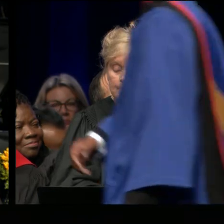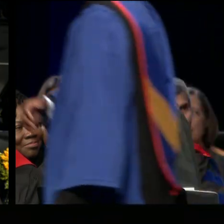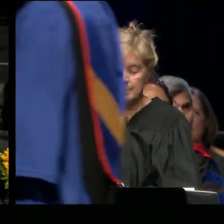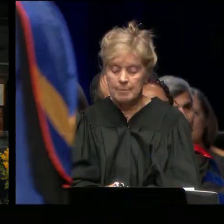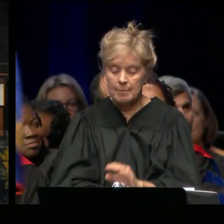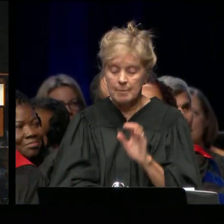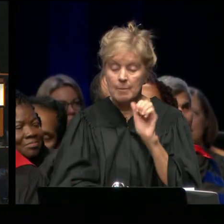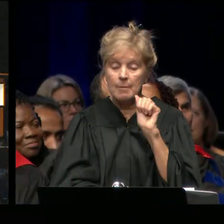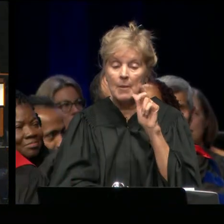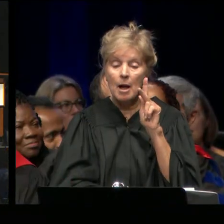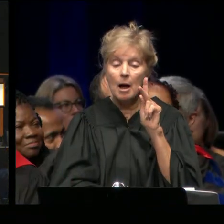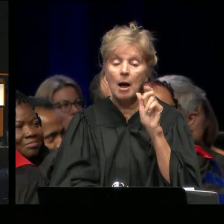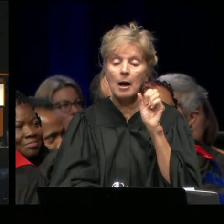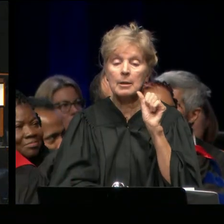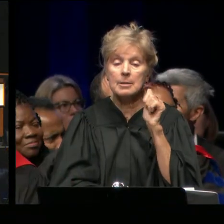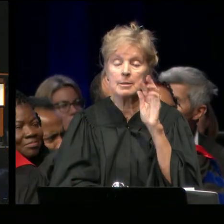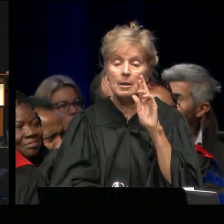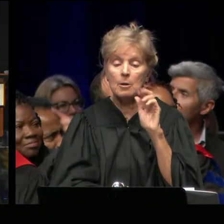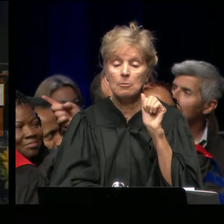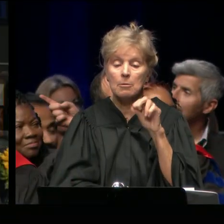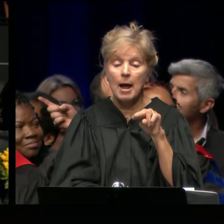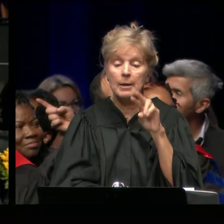Aksaran Mohanadis.